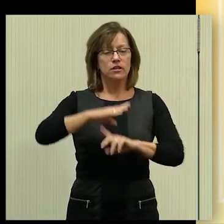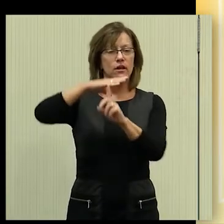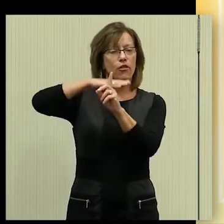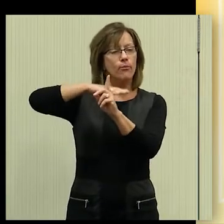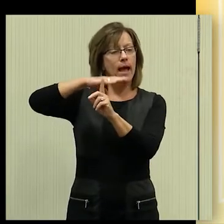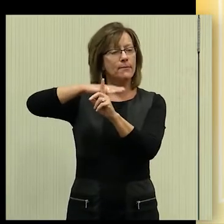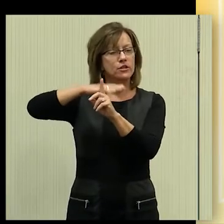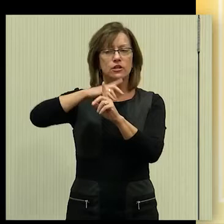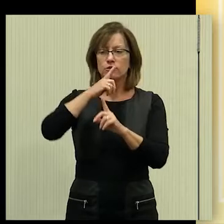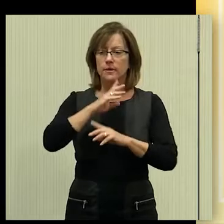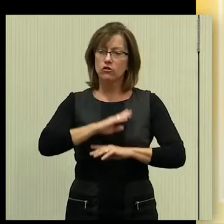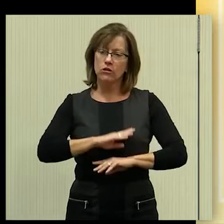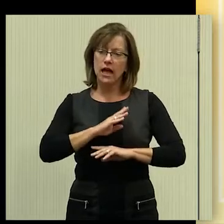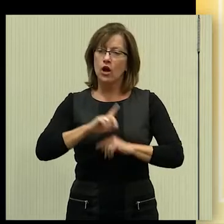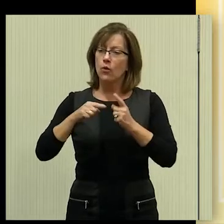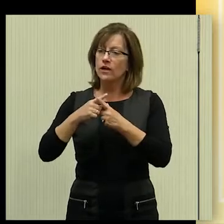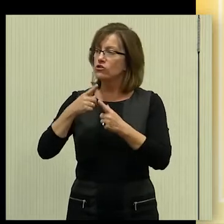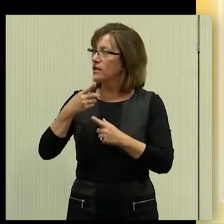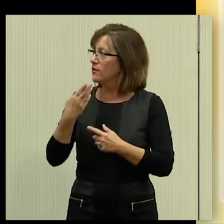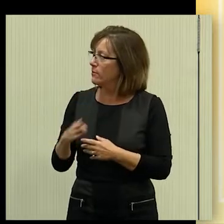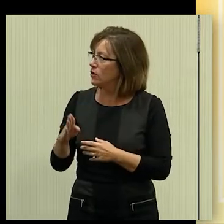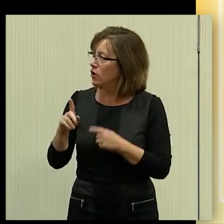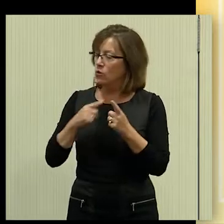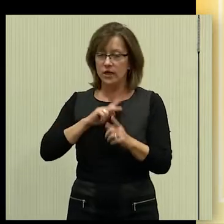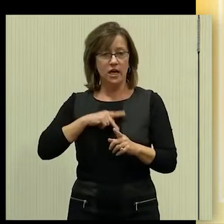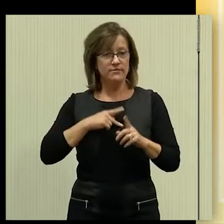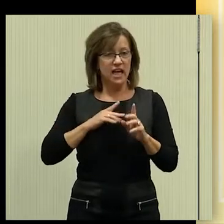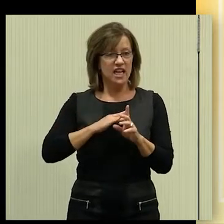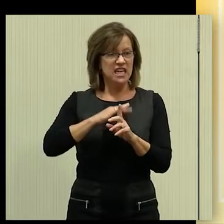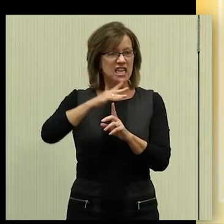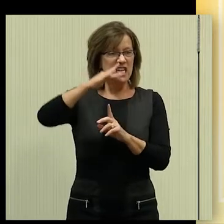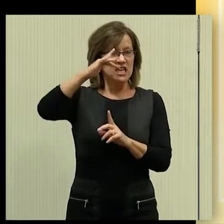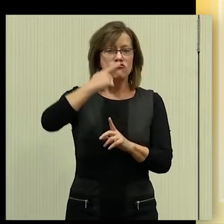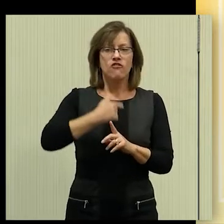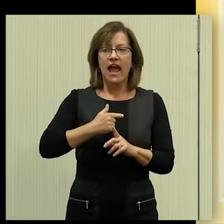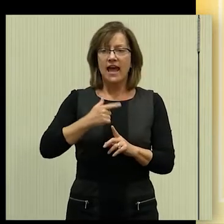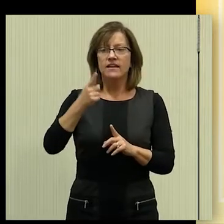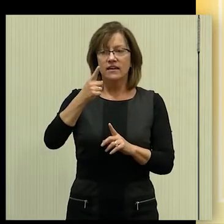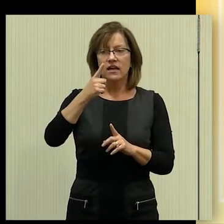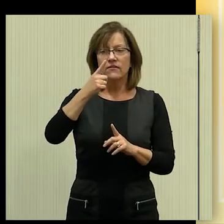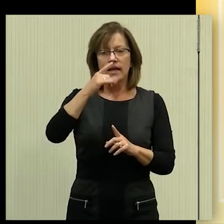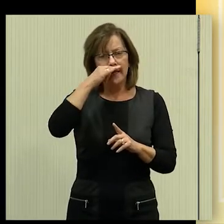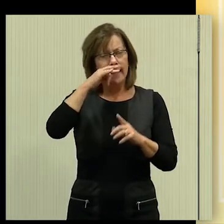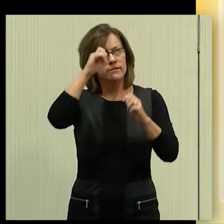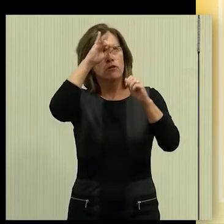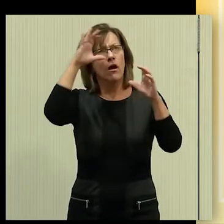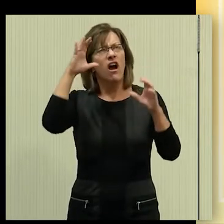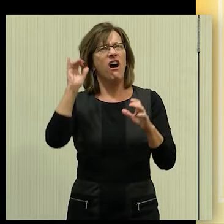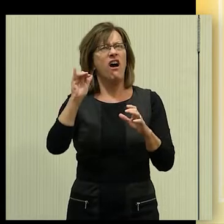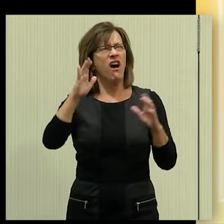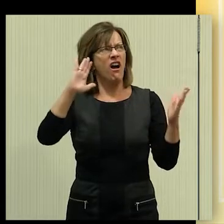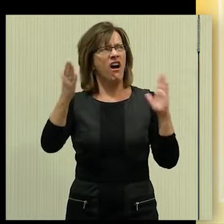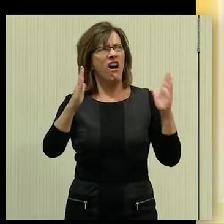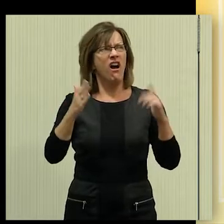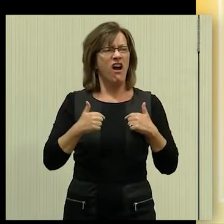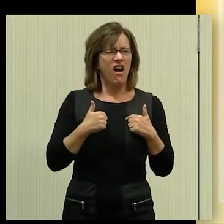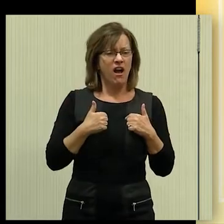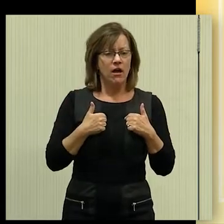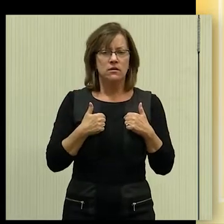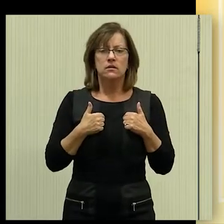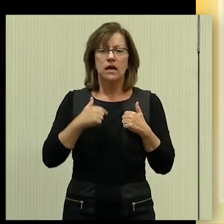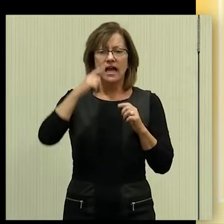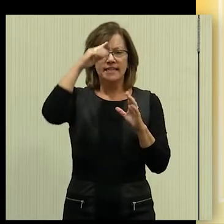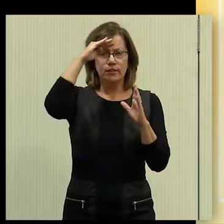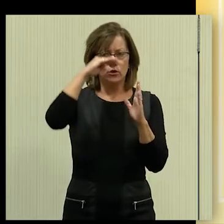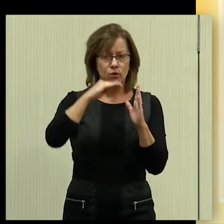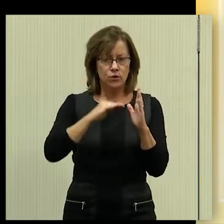being relaxed is when you're in the blue, and when you're upset you're in the red, and having kids kind of visualize or use the analogy of getting down into